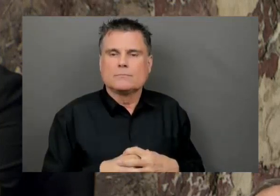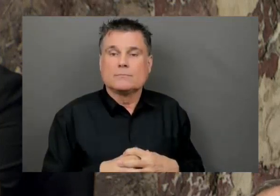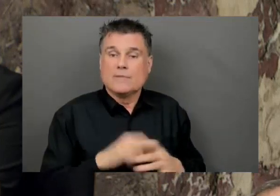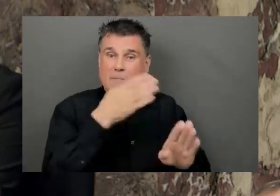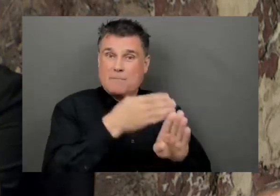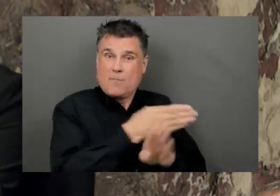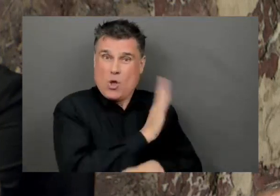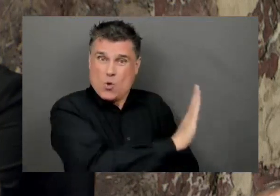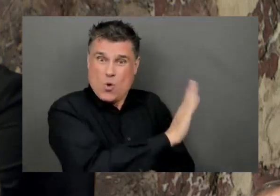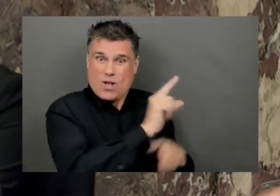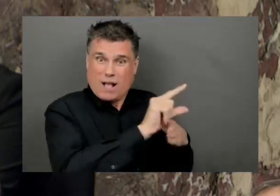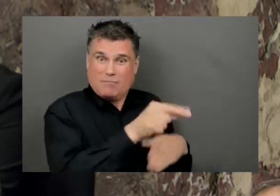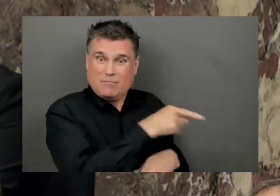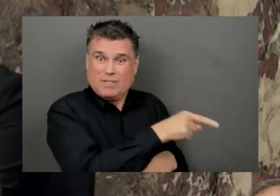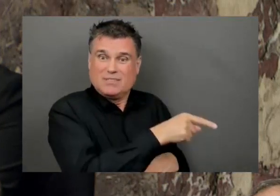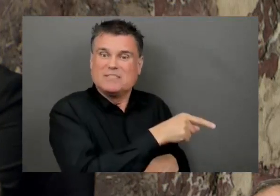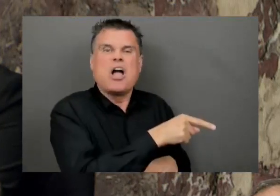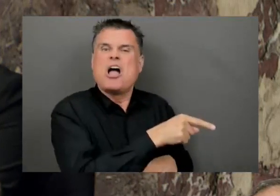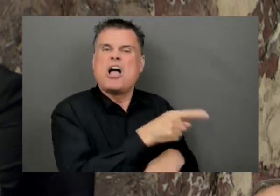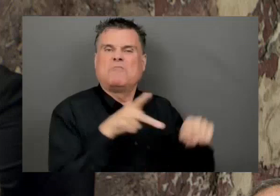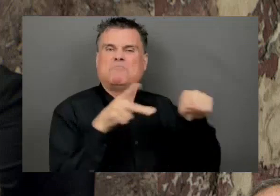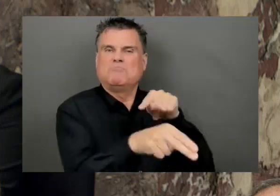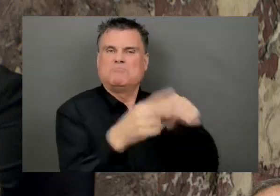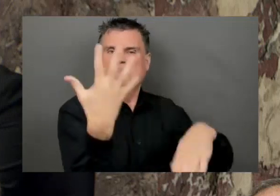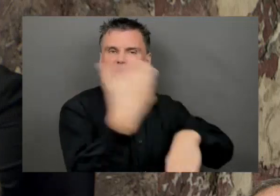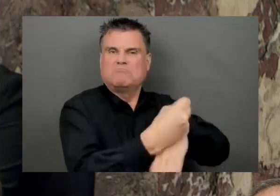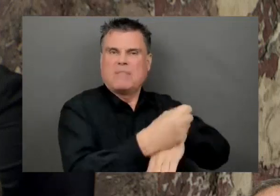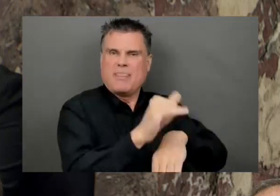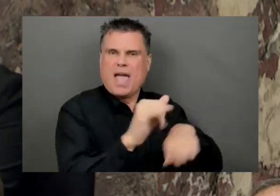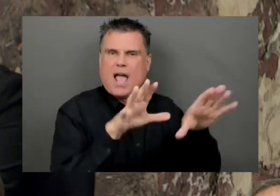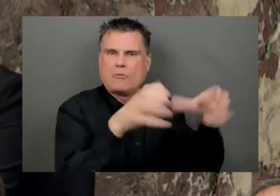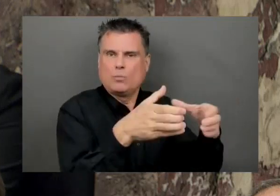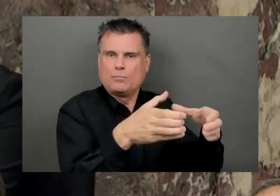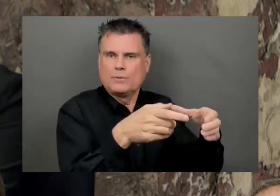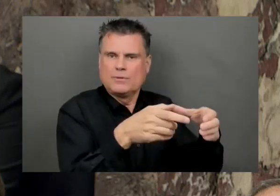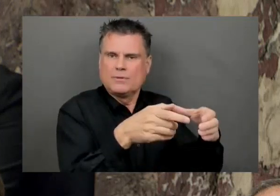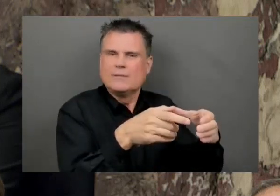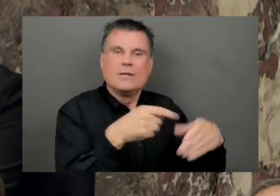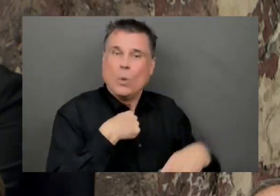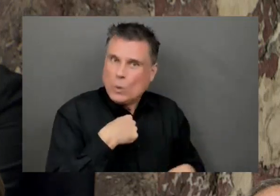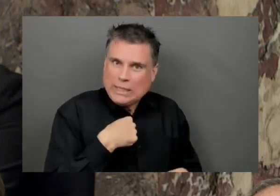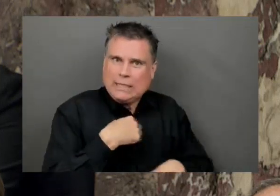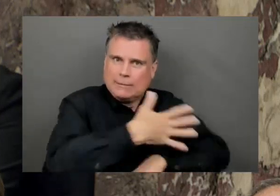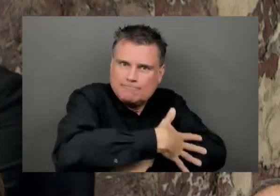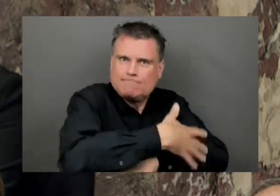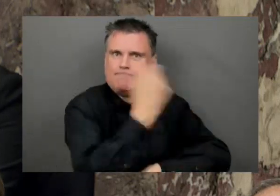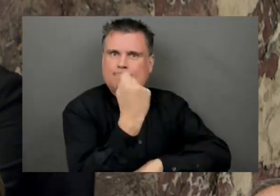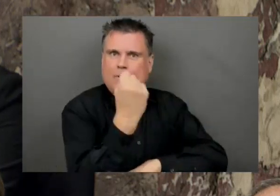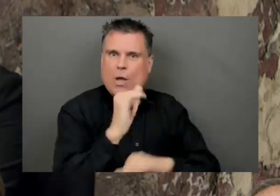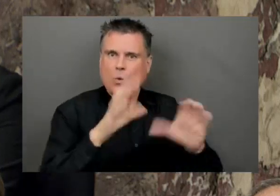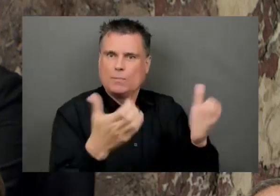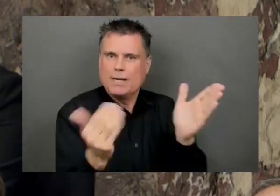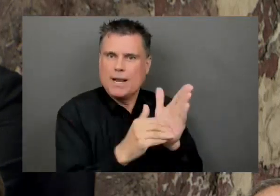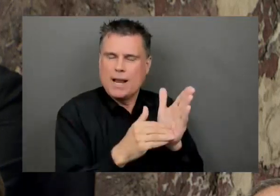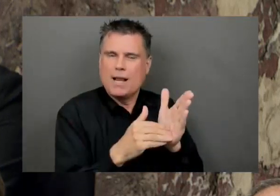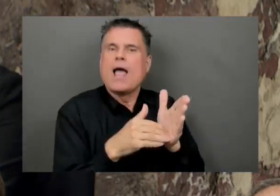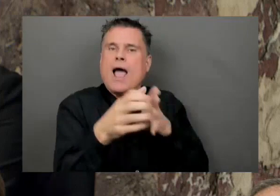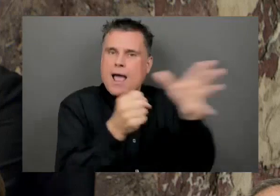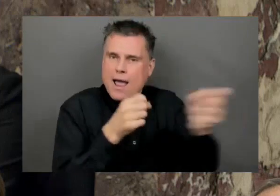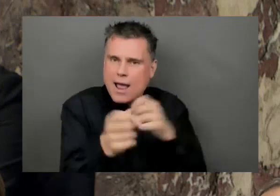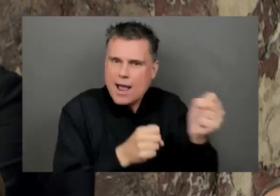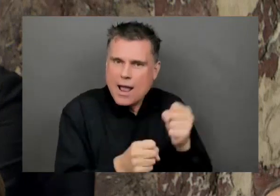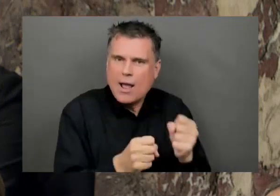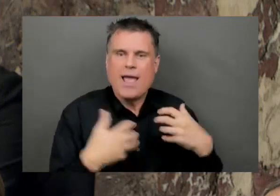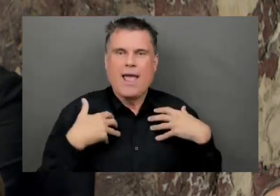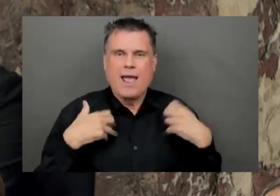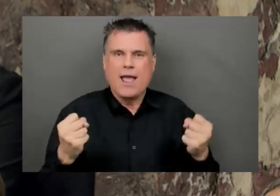we've hired 320 relational security officers, employees of health authority systems, and they disparage that, Honourable Speaker, but